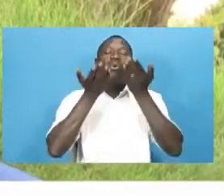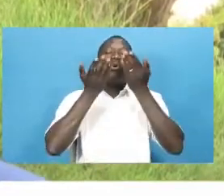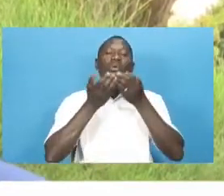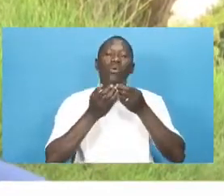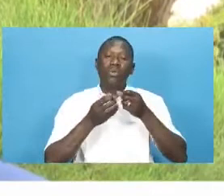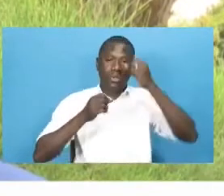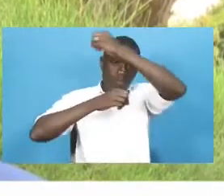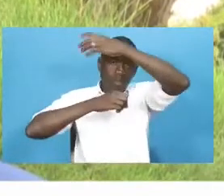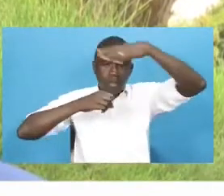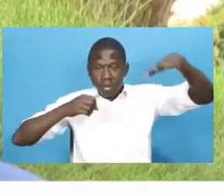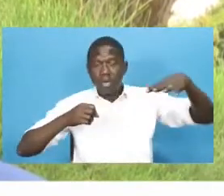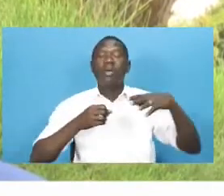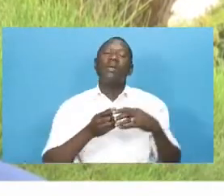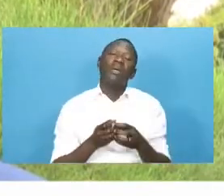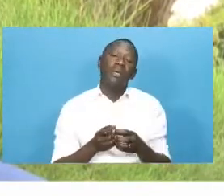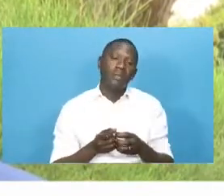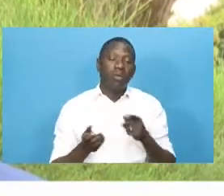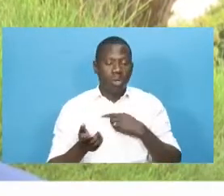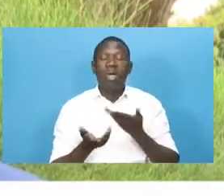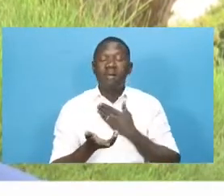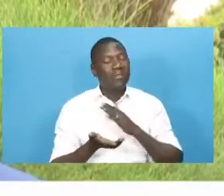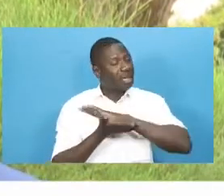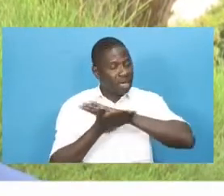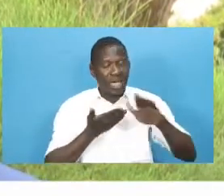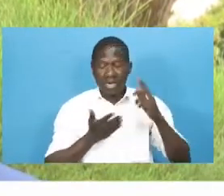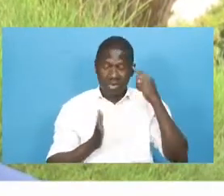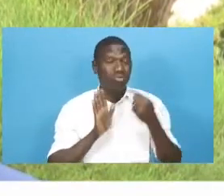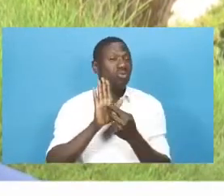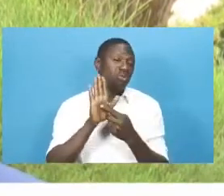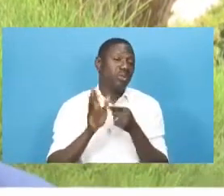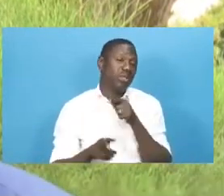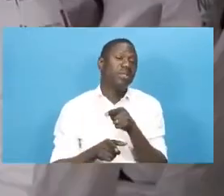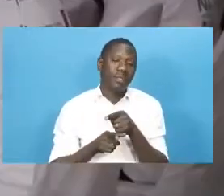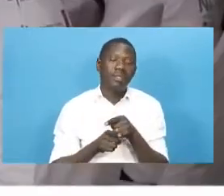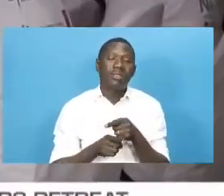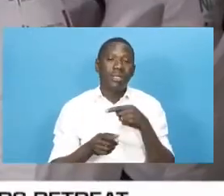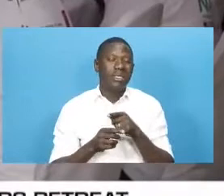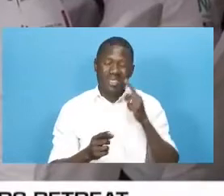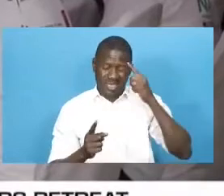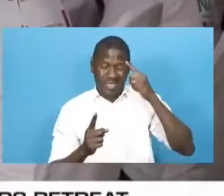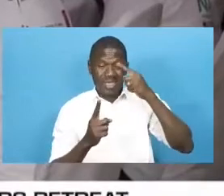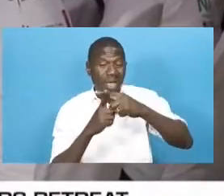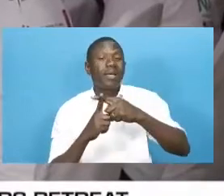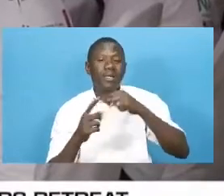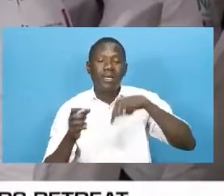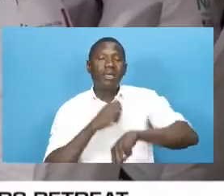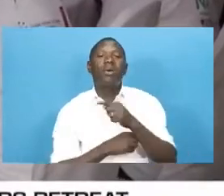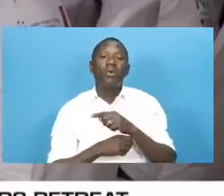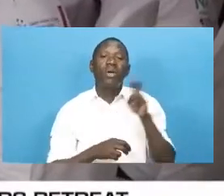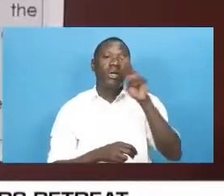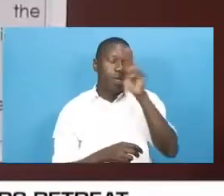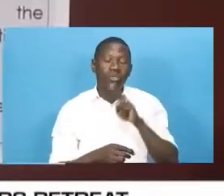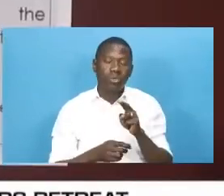energy. And we have clearly articulated these clear targets in our nationally